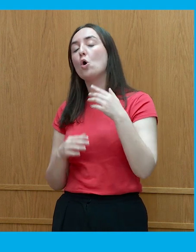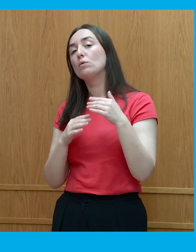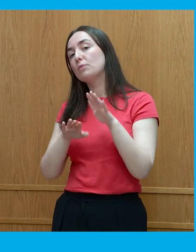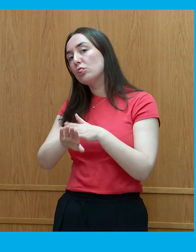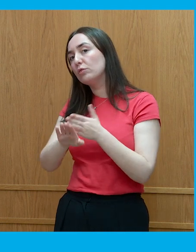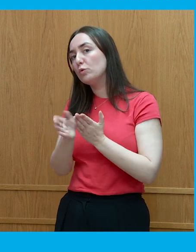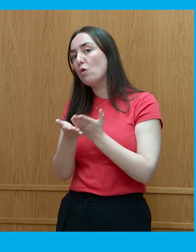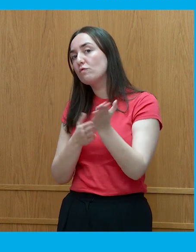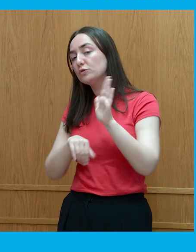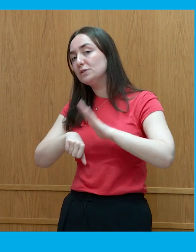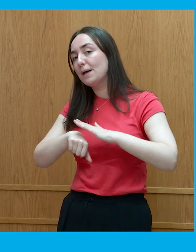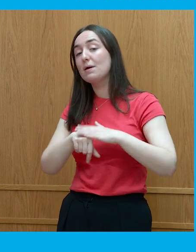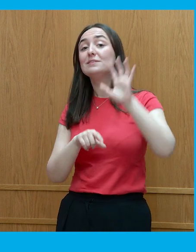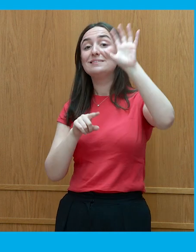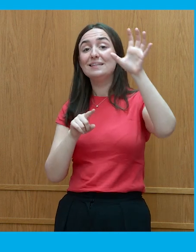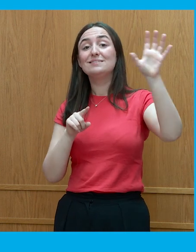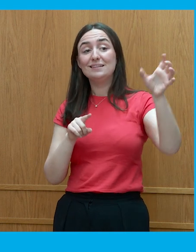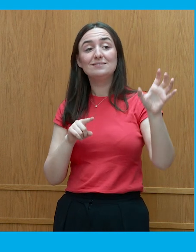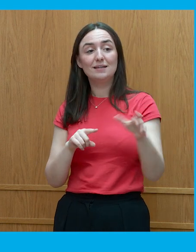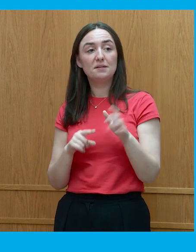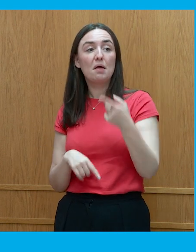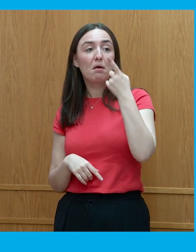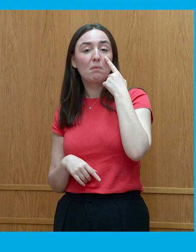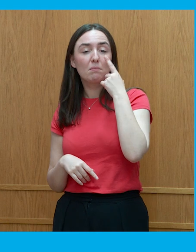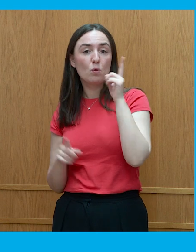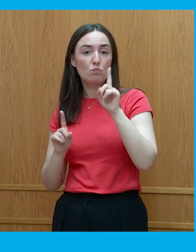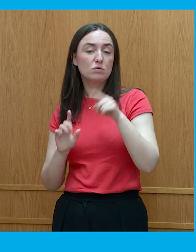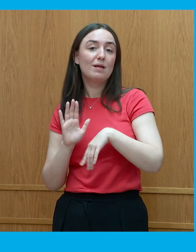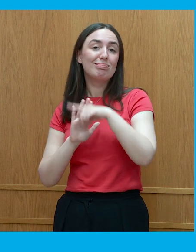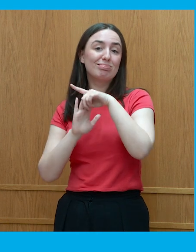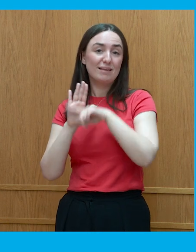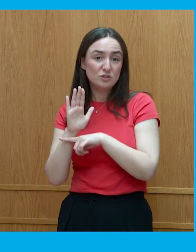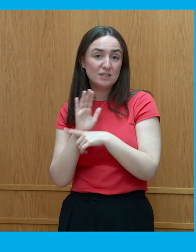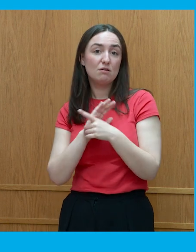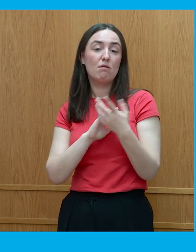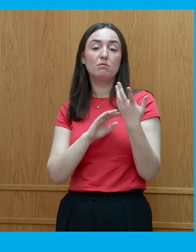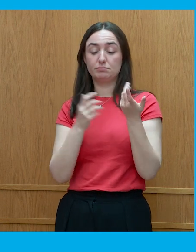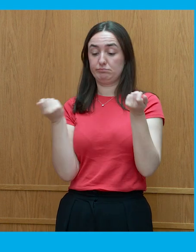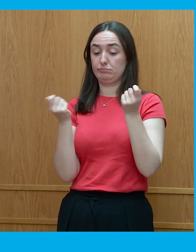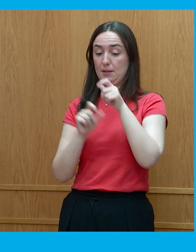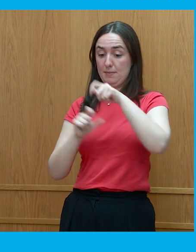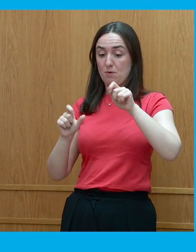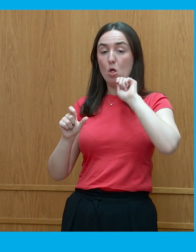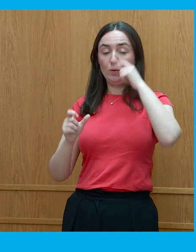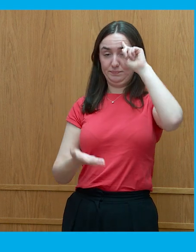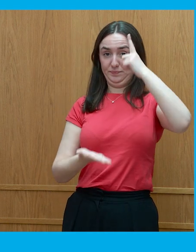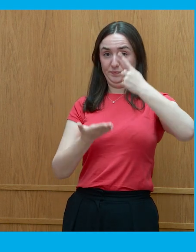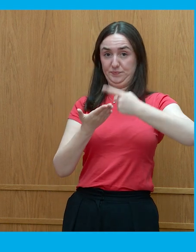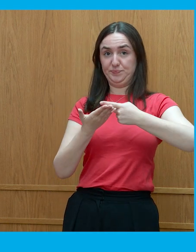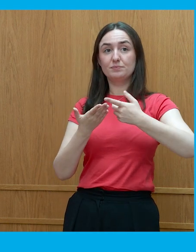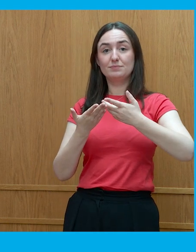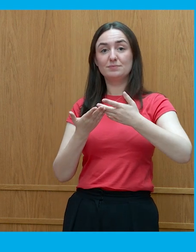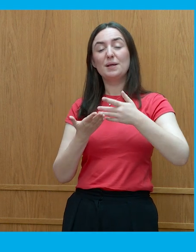is in state after state after state, the legislature, the governor, the people will come to some kind of a middle